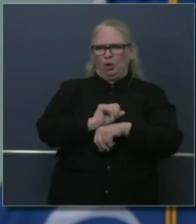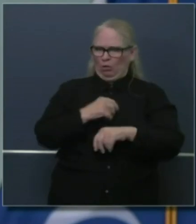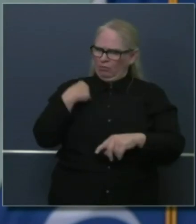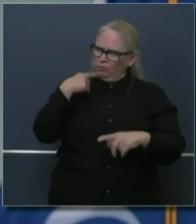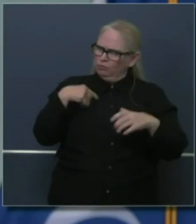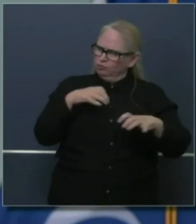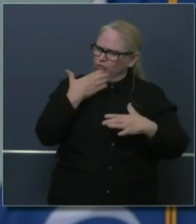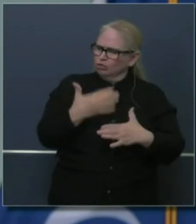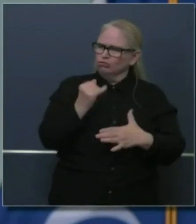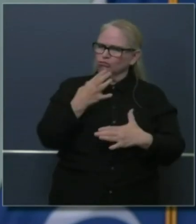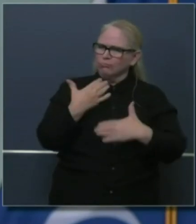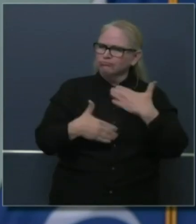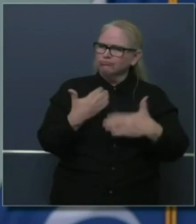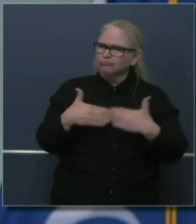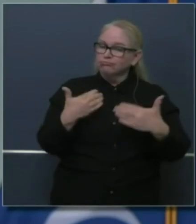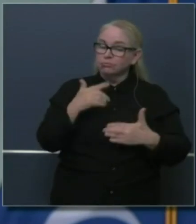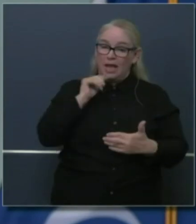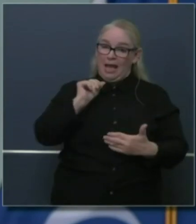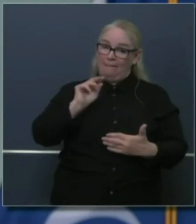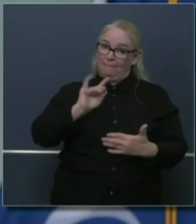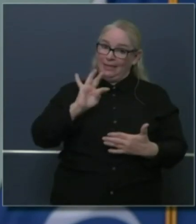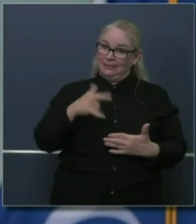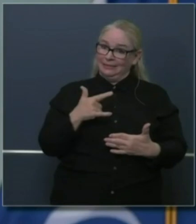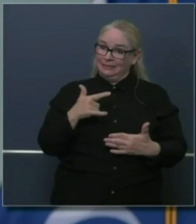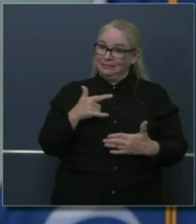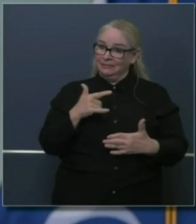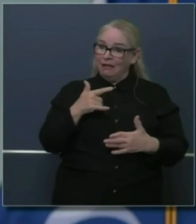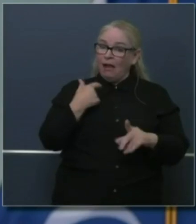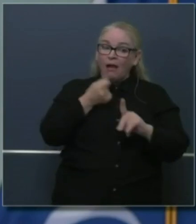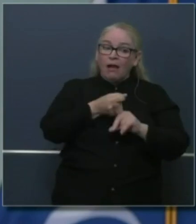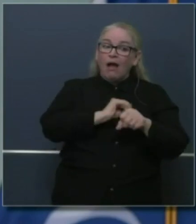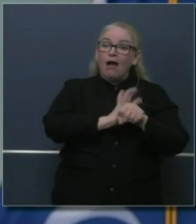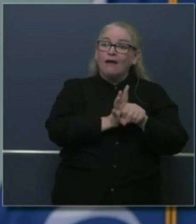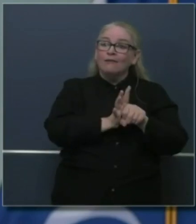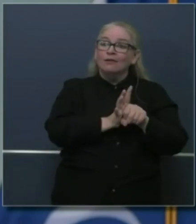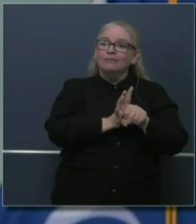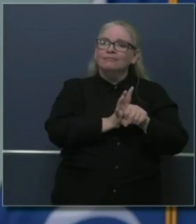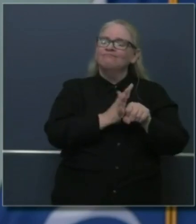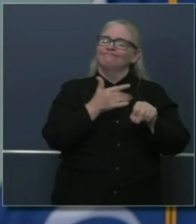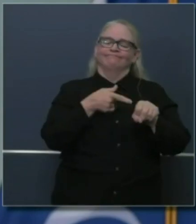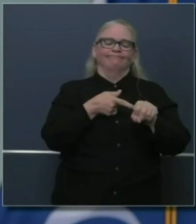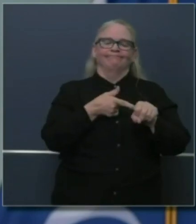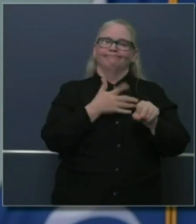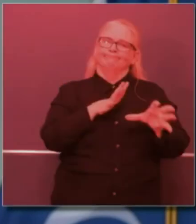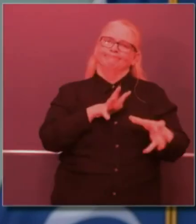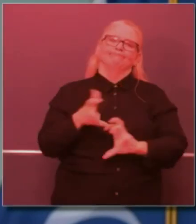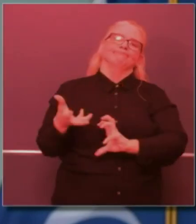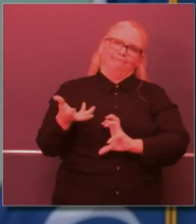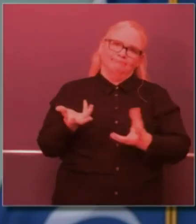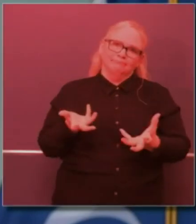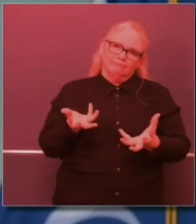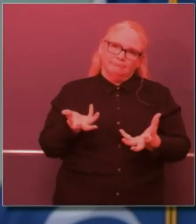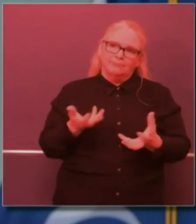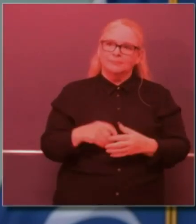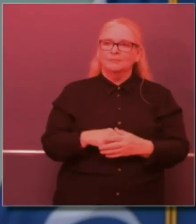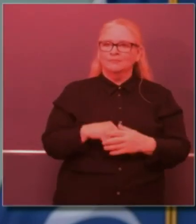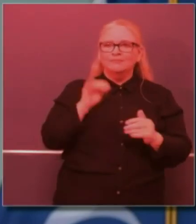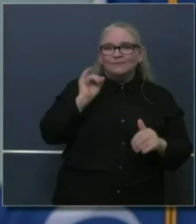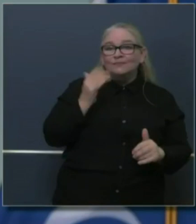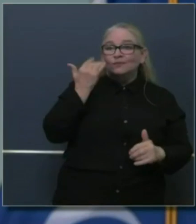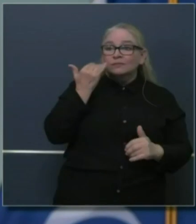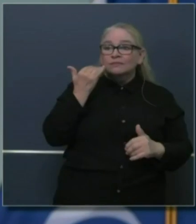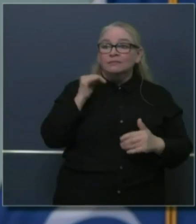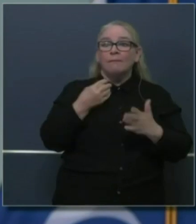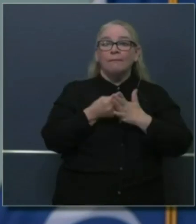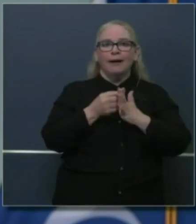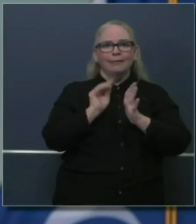economy. But because of this pandemic, because of what it has done, these revenue shortfalls are bigger